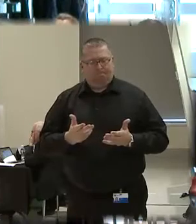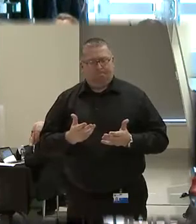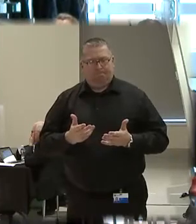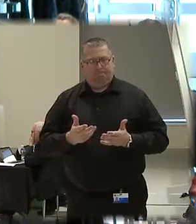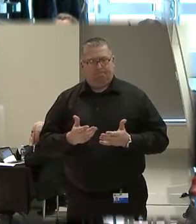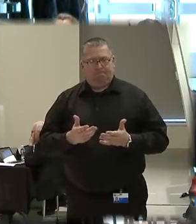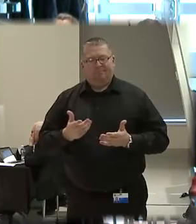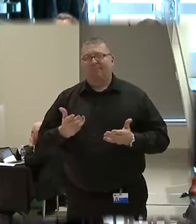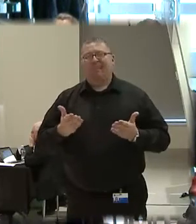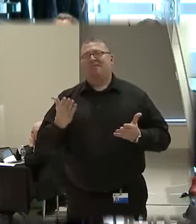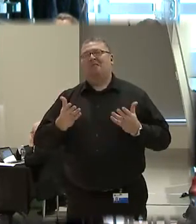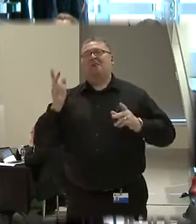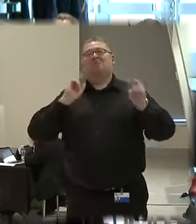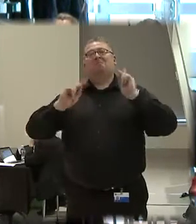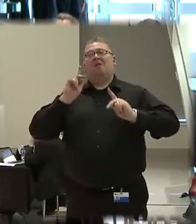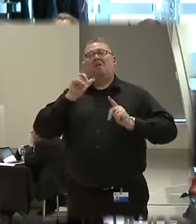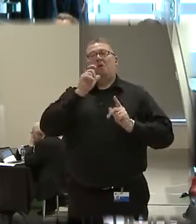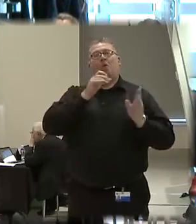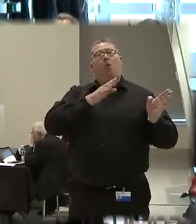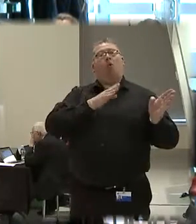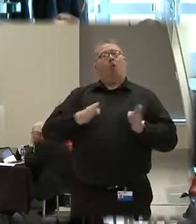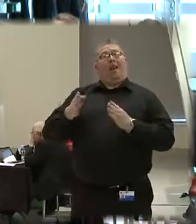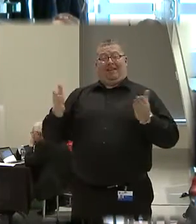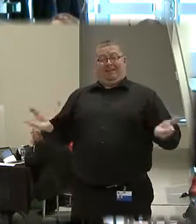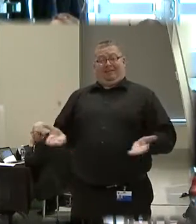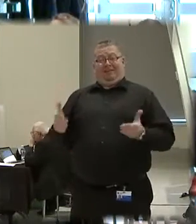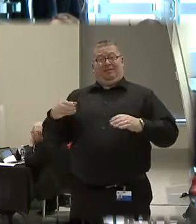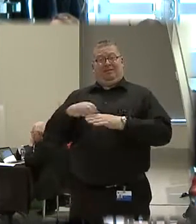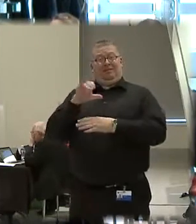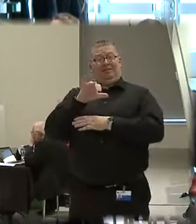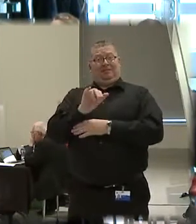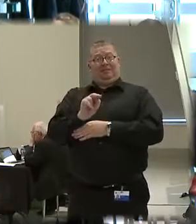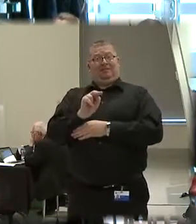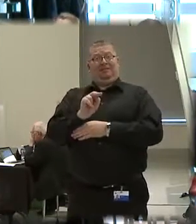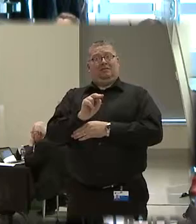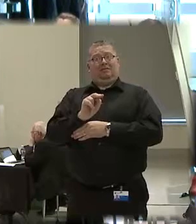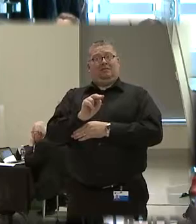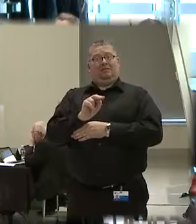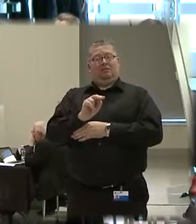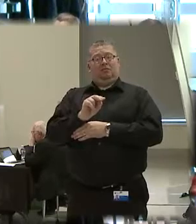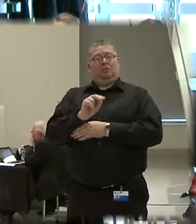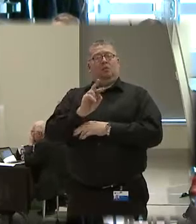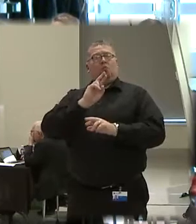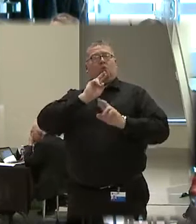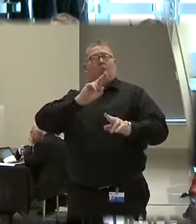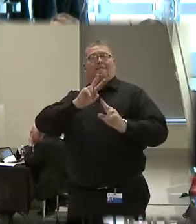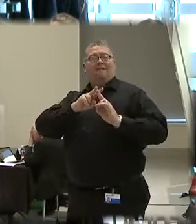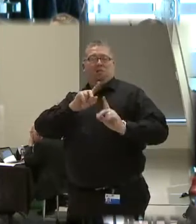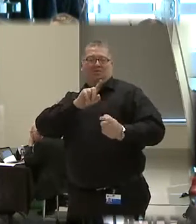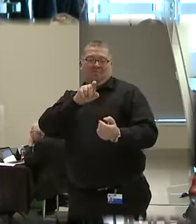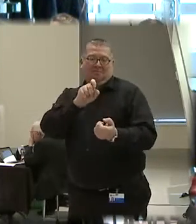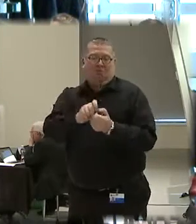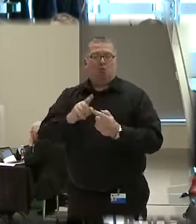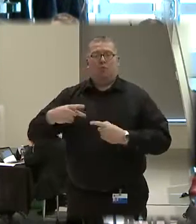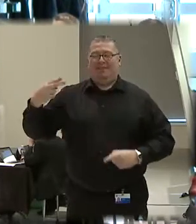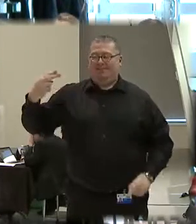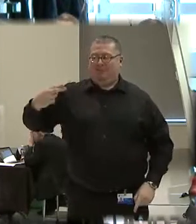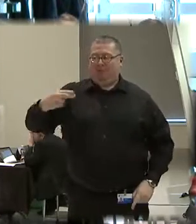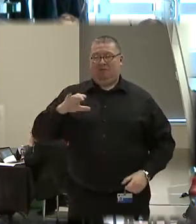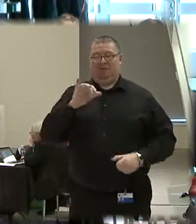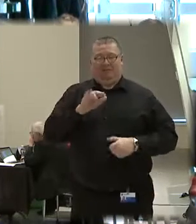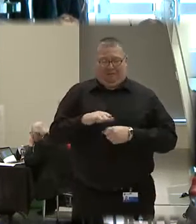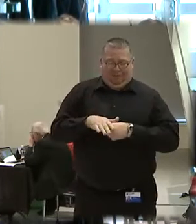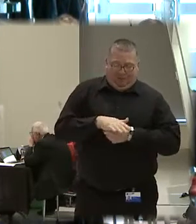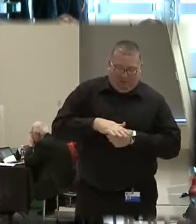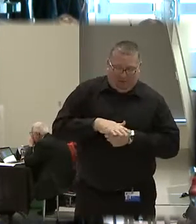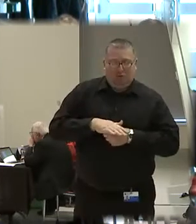the people who organized here in Cincinnati were reacting very specifically to the history of Cincinnati, which